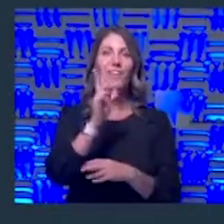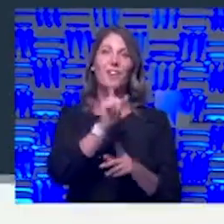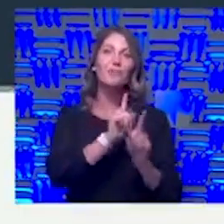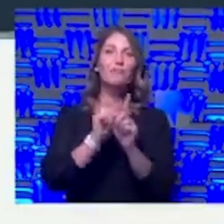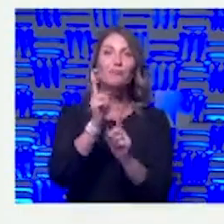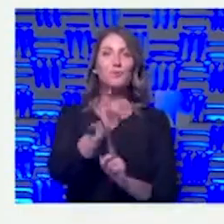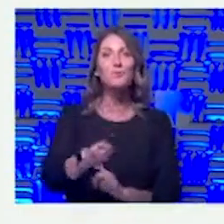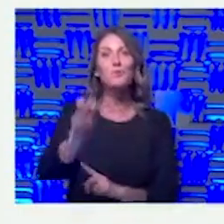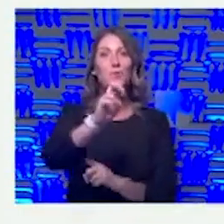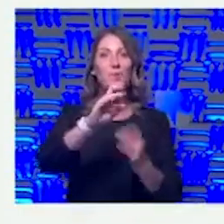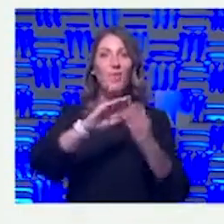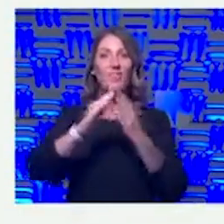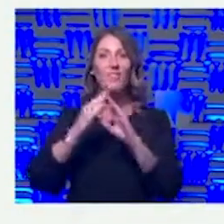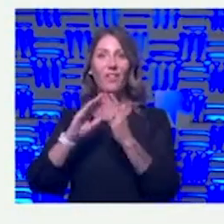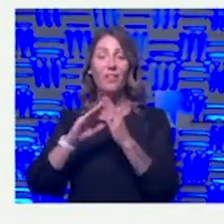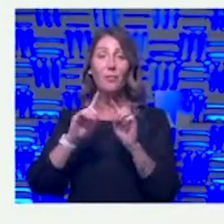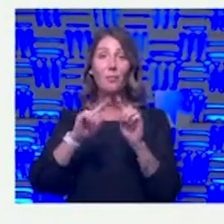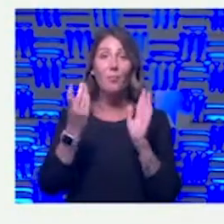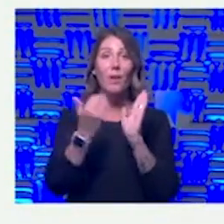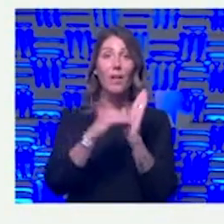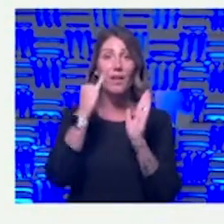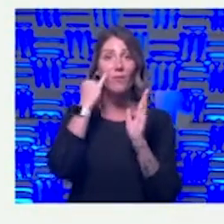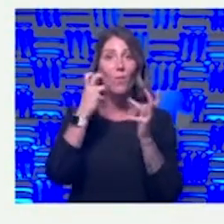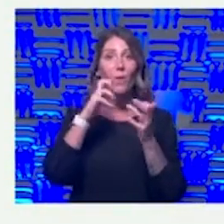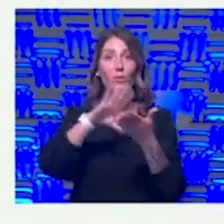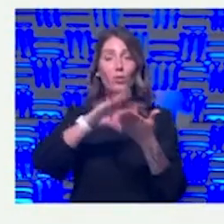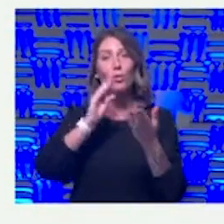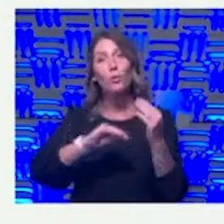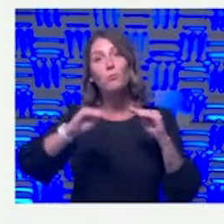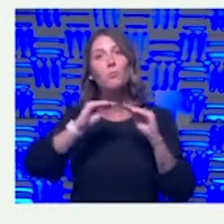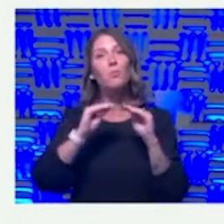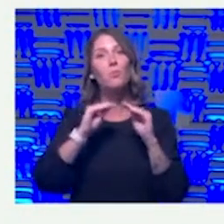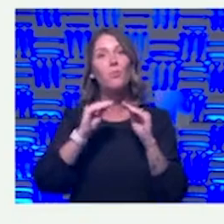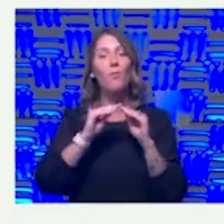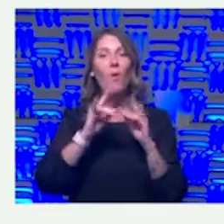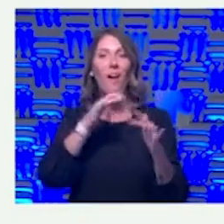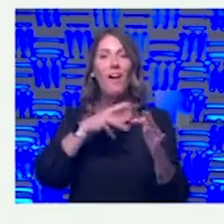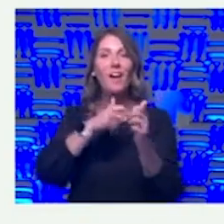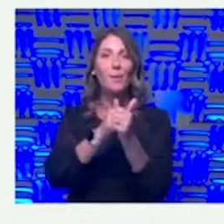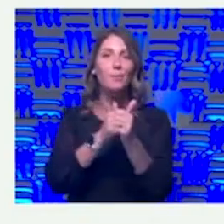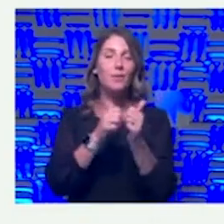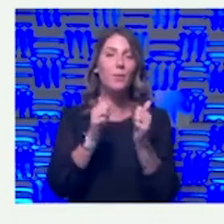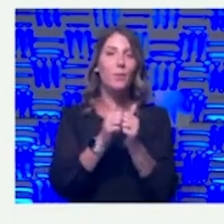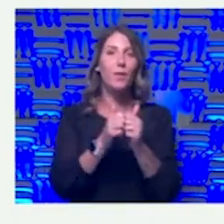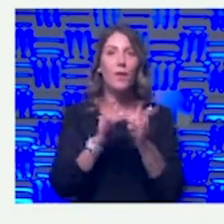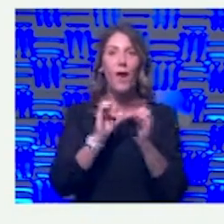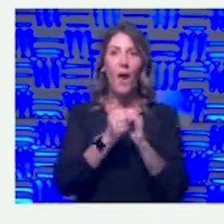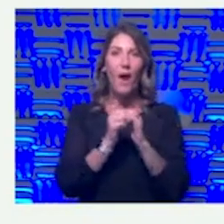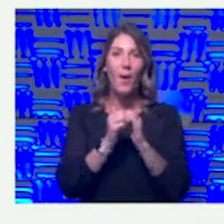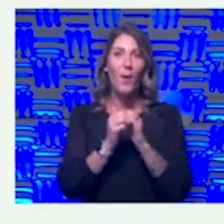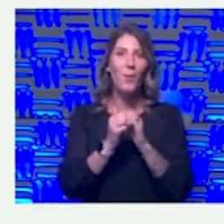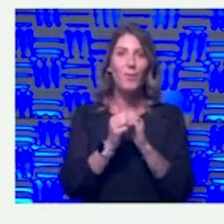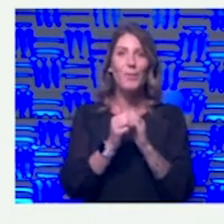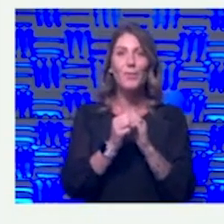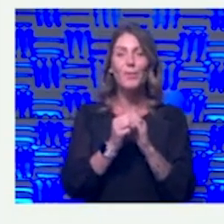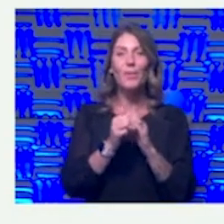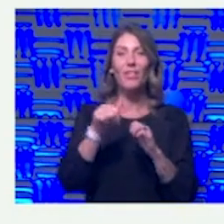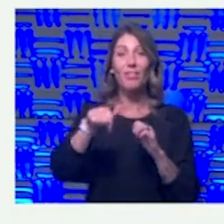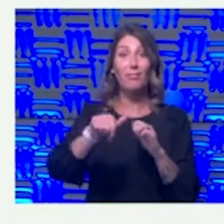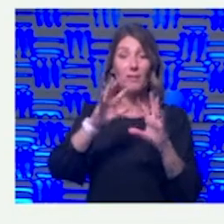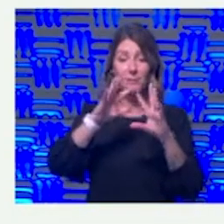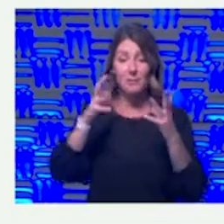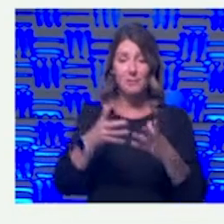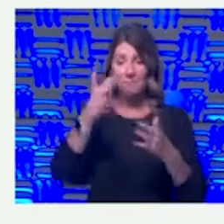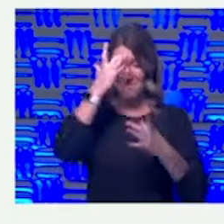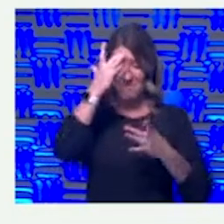little bit. But again, if you want to learn more about us or keep updated on how this pandemic is affecting us or